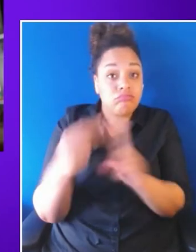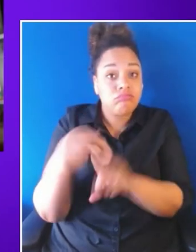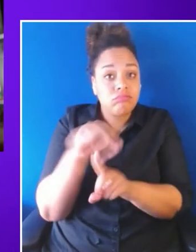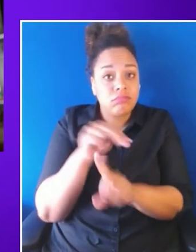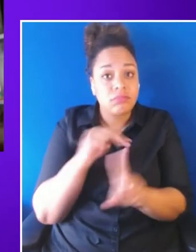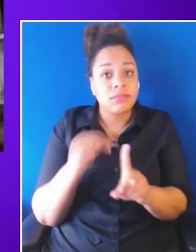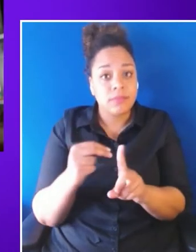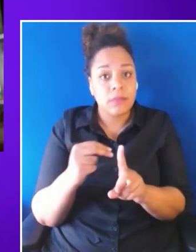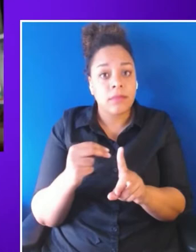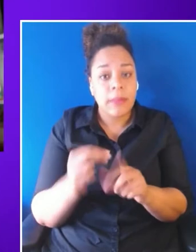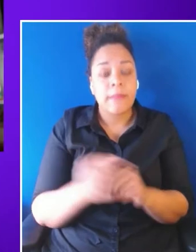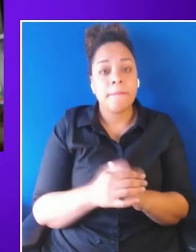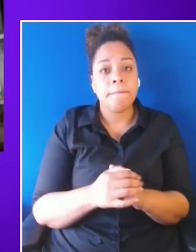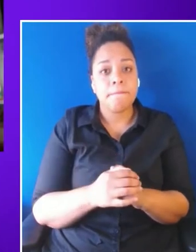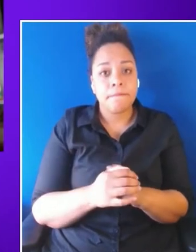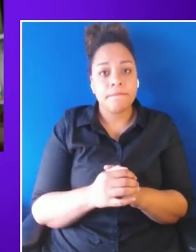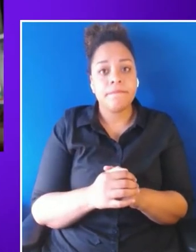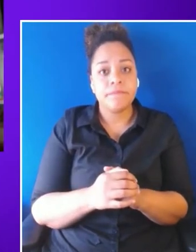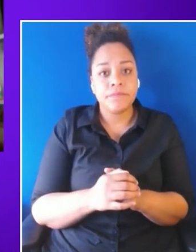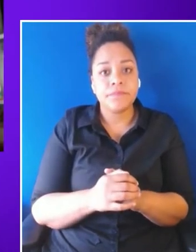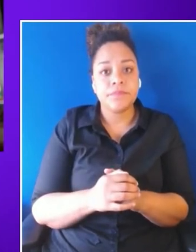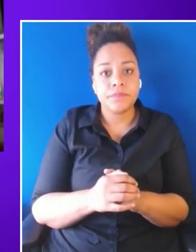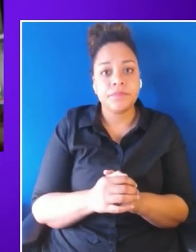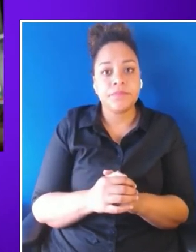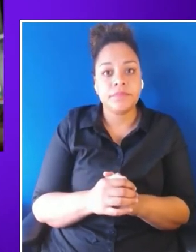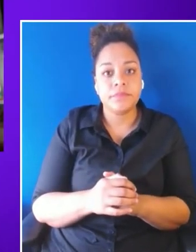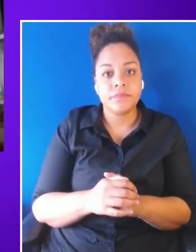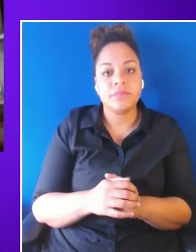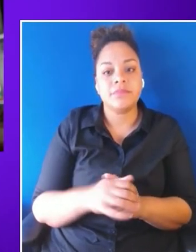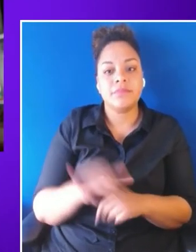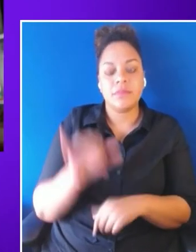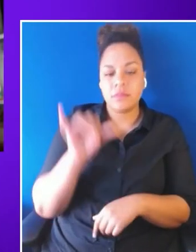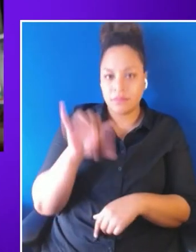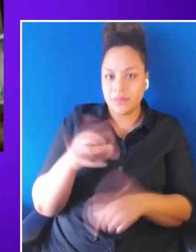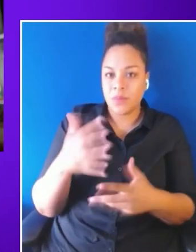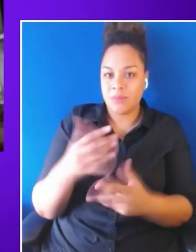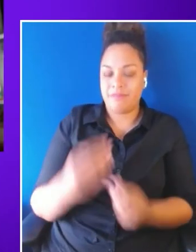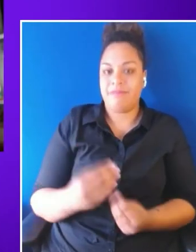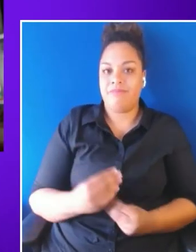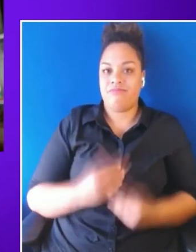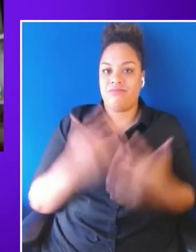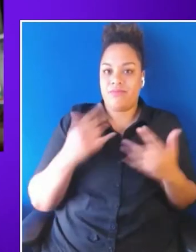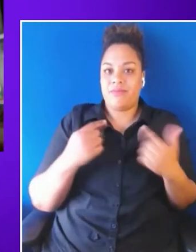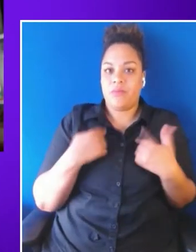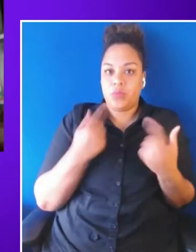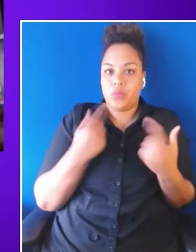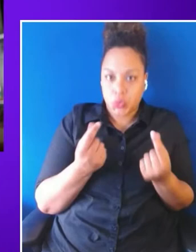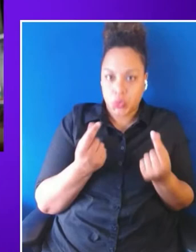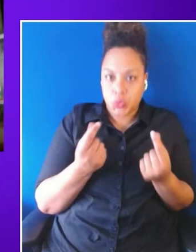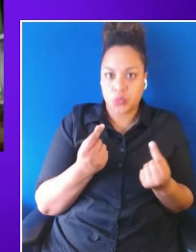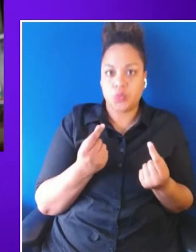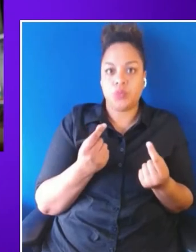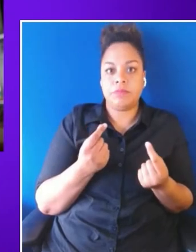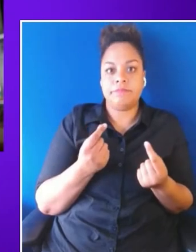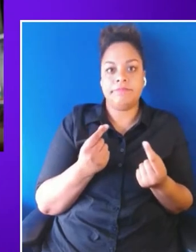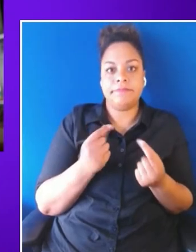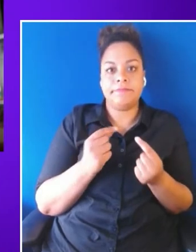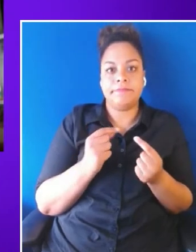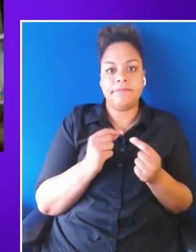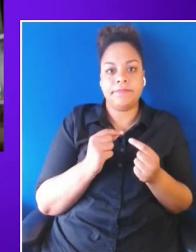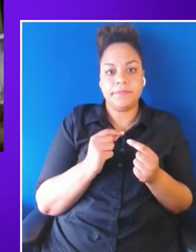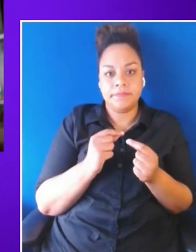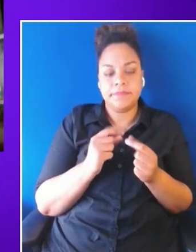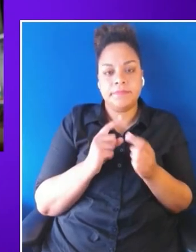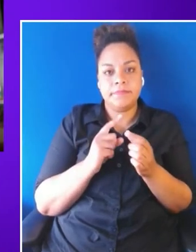And this is what inspired me to do and to do things in this kind of